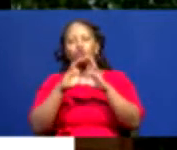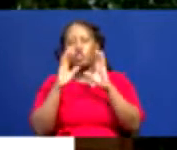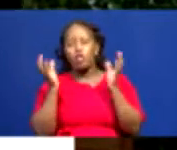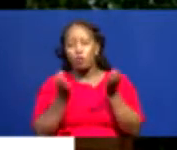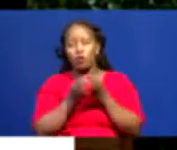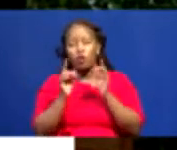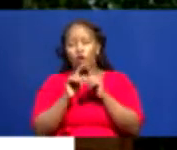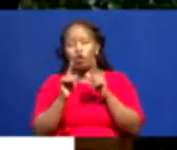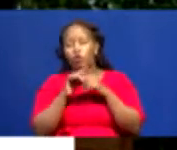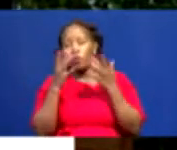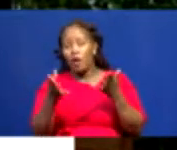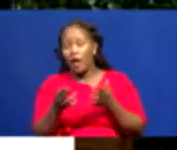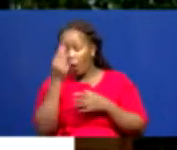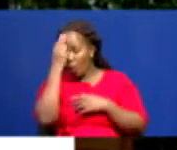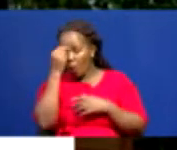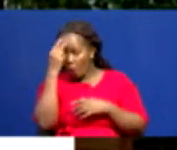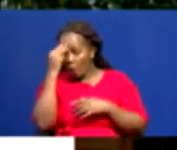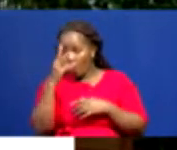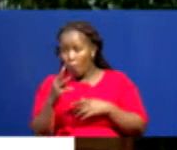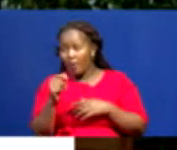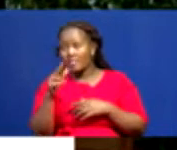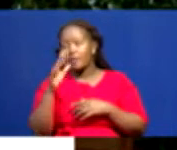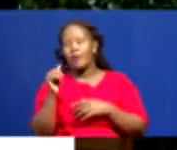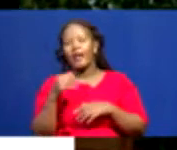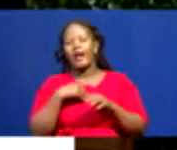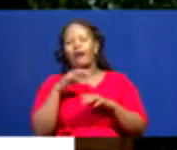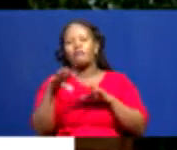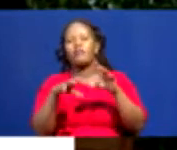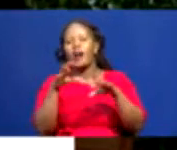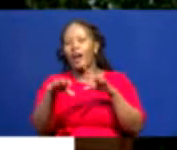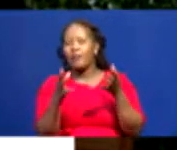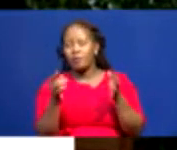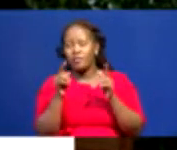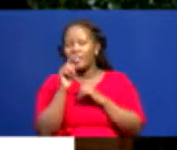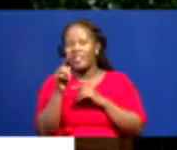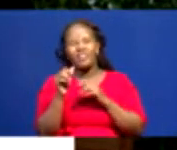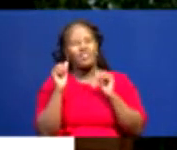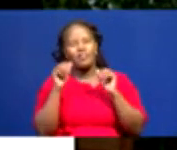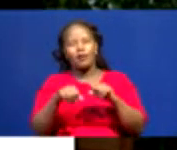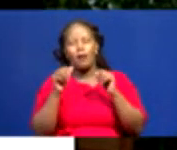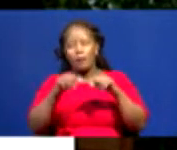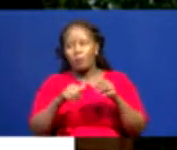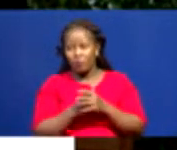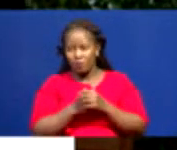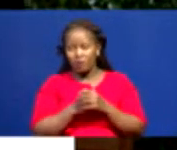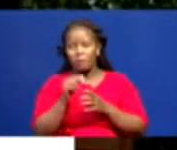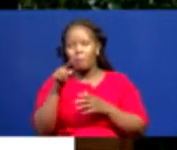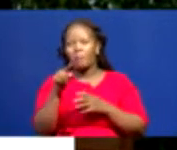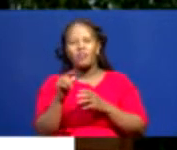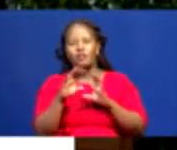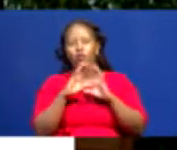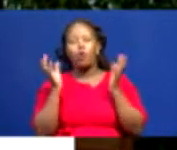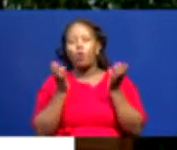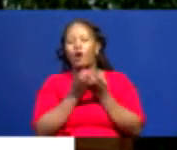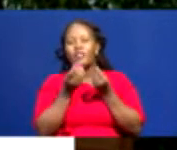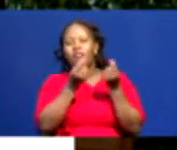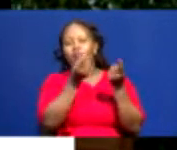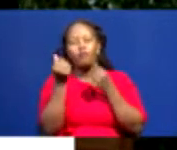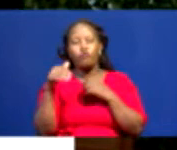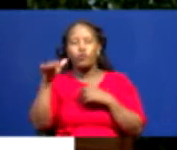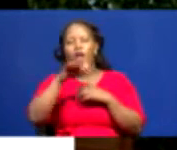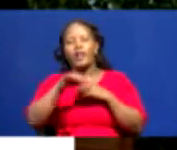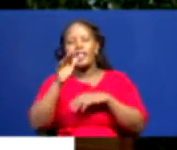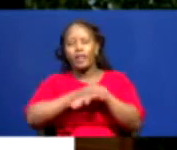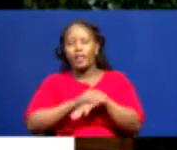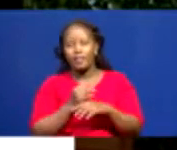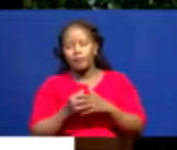Mara wanavutia gunuz or wild beast. Hii inaweza ni kitu hakuna duniani, ni pahali padogo sana wanaweza pata hivyo.